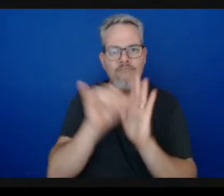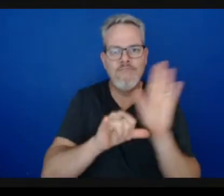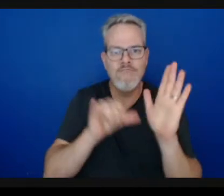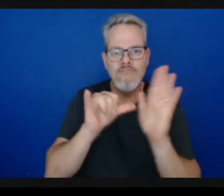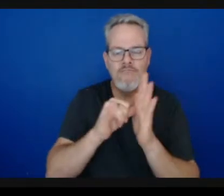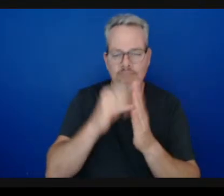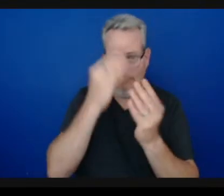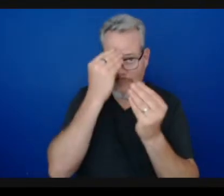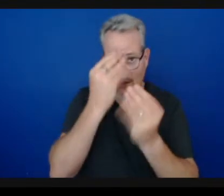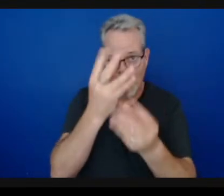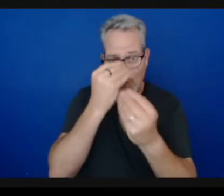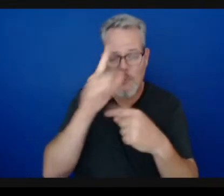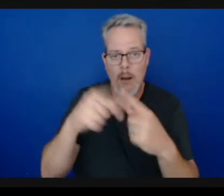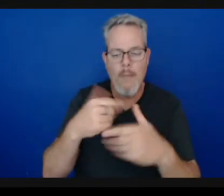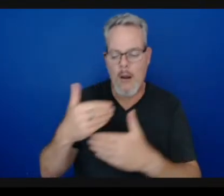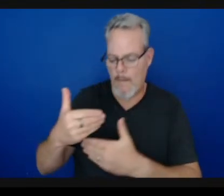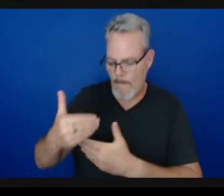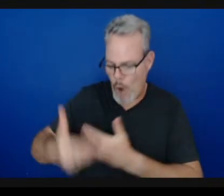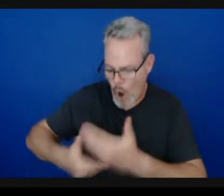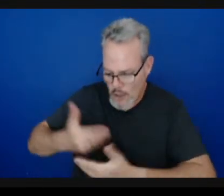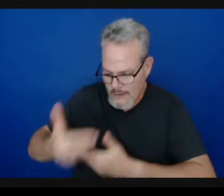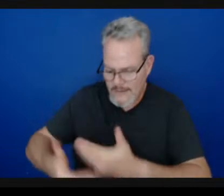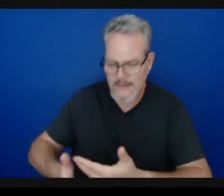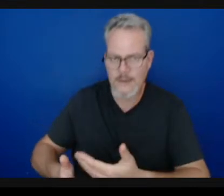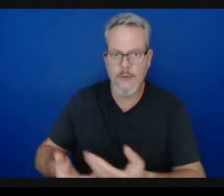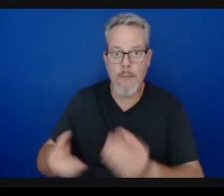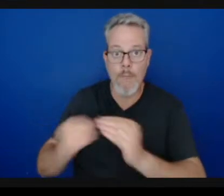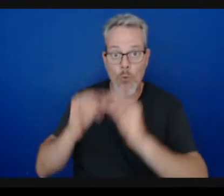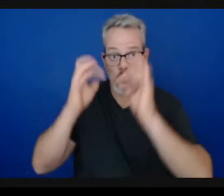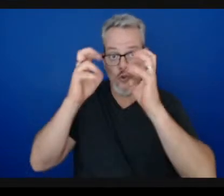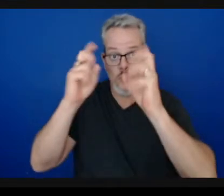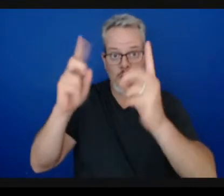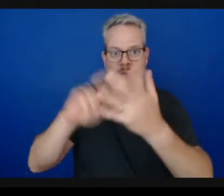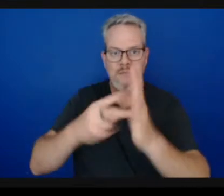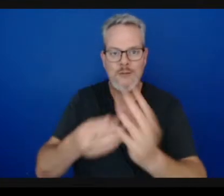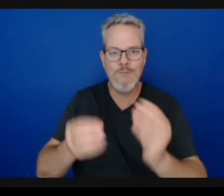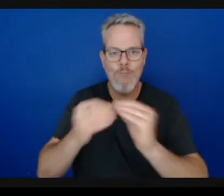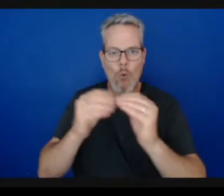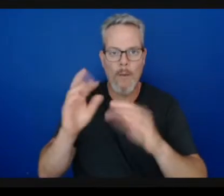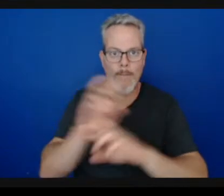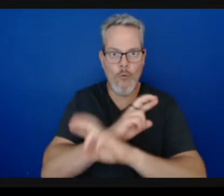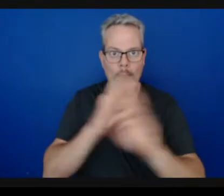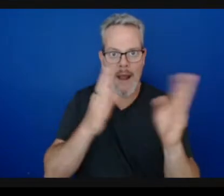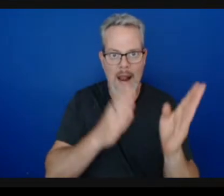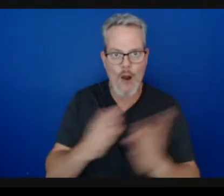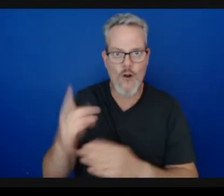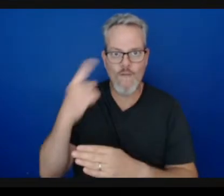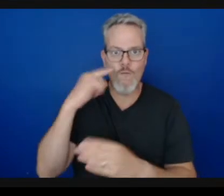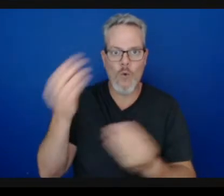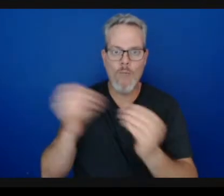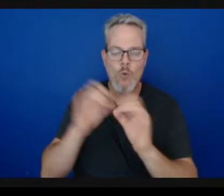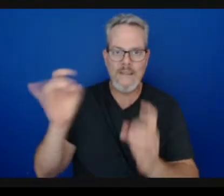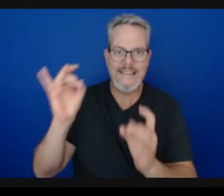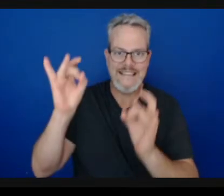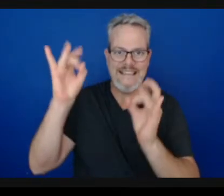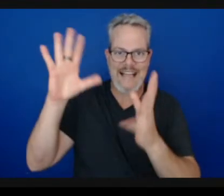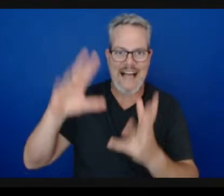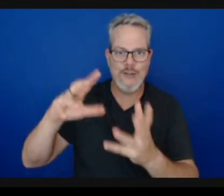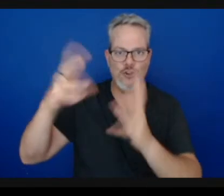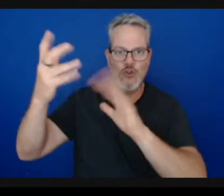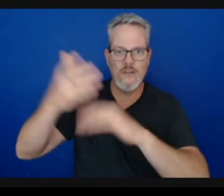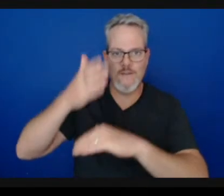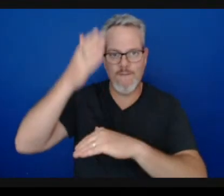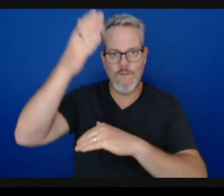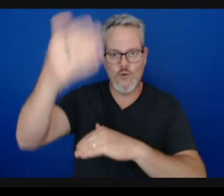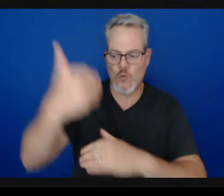processes that hopefully through education we can be better prepared for any disaster in the future make better decisions, have better plans,